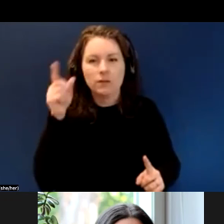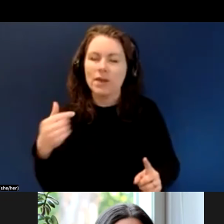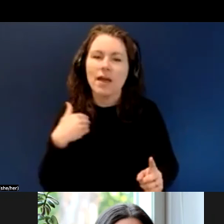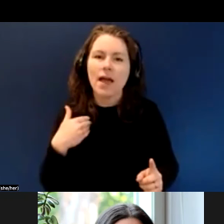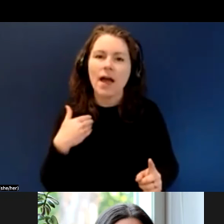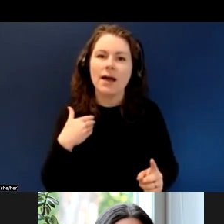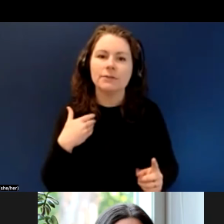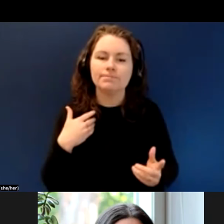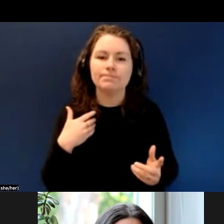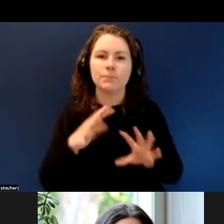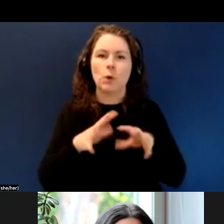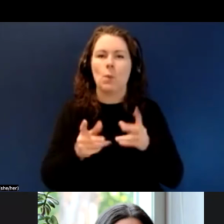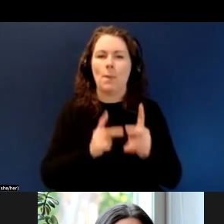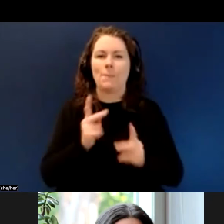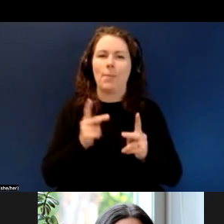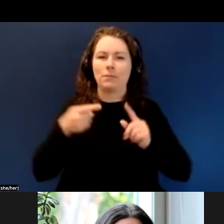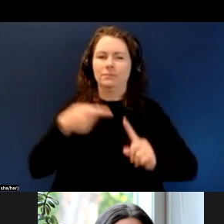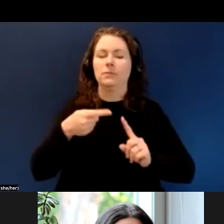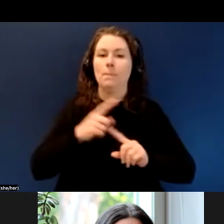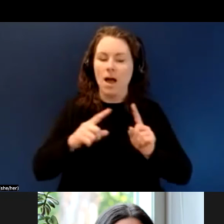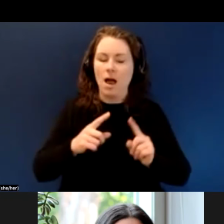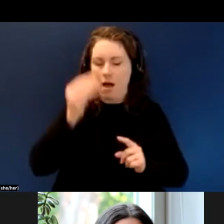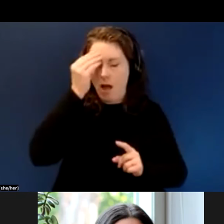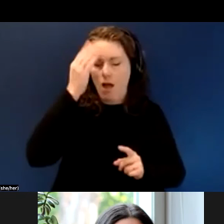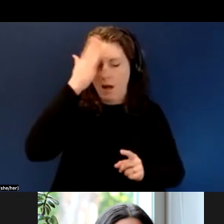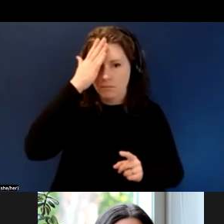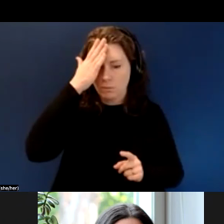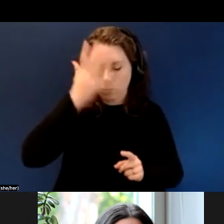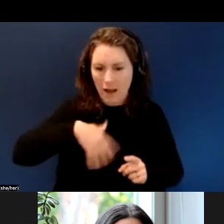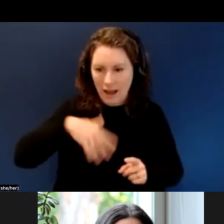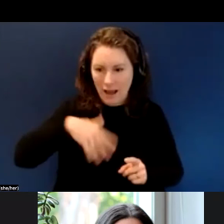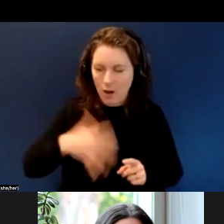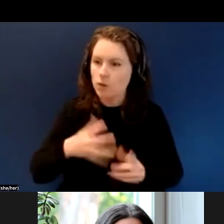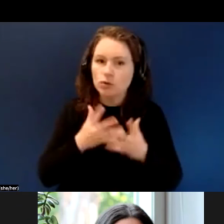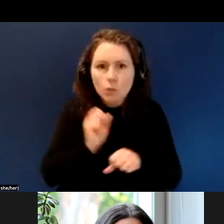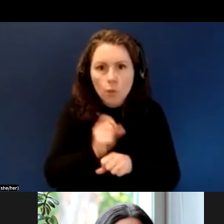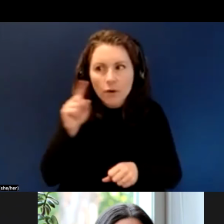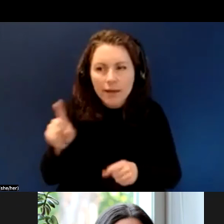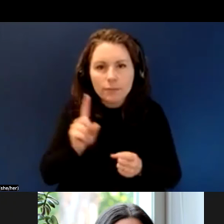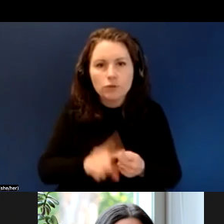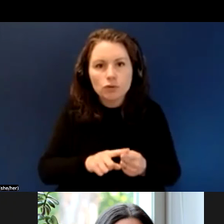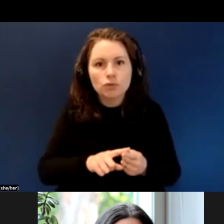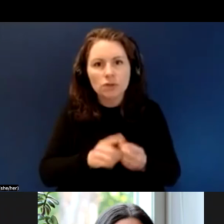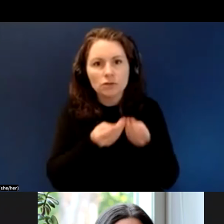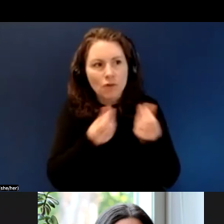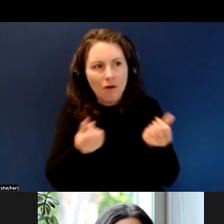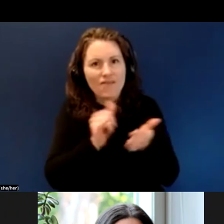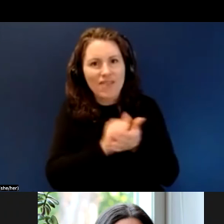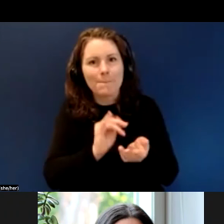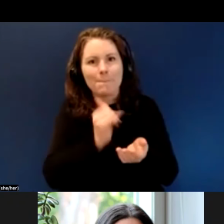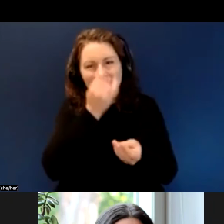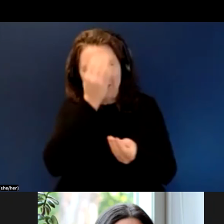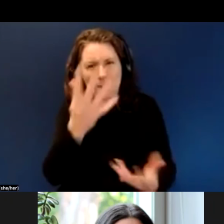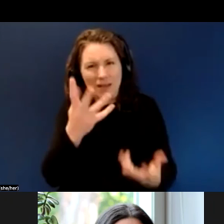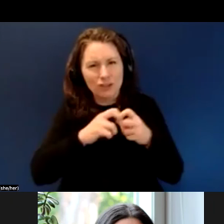sort of concentrated population, but it really just stuck with me how much work it was for him to address the misinformation. But then the